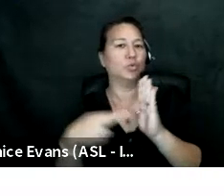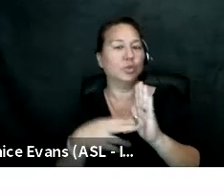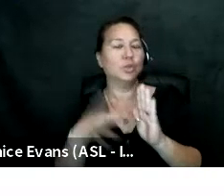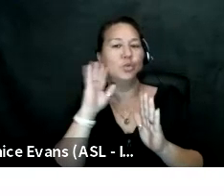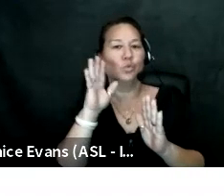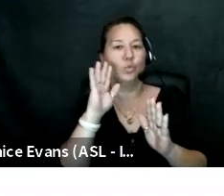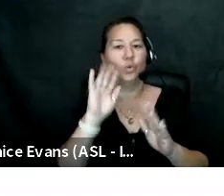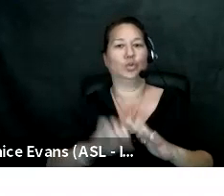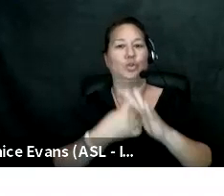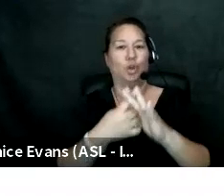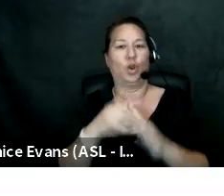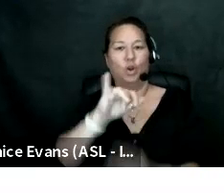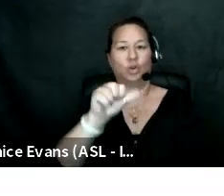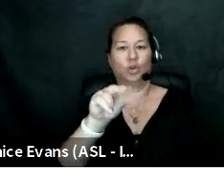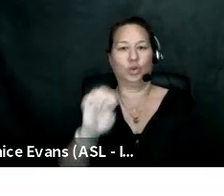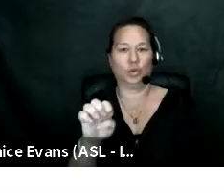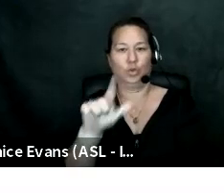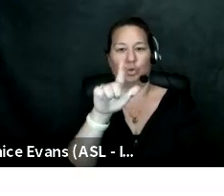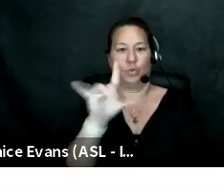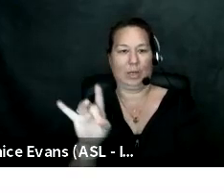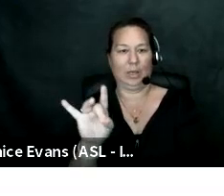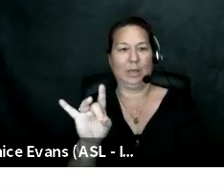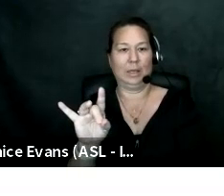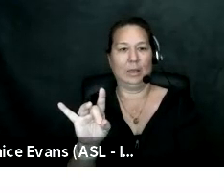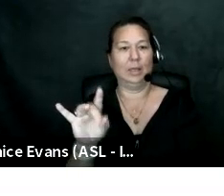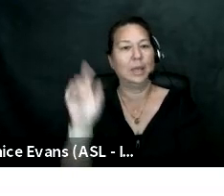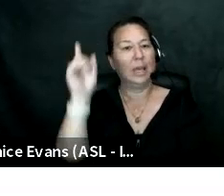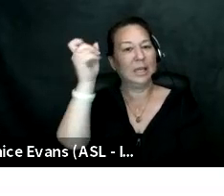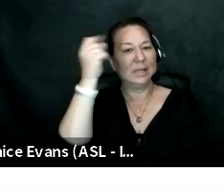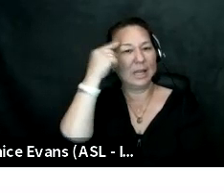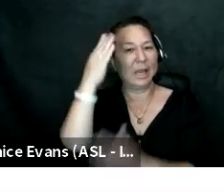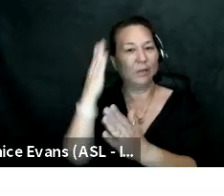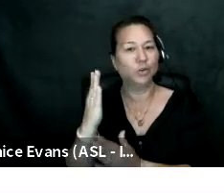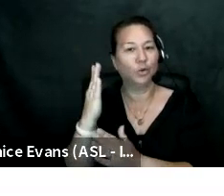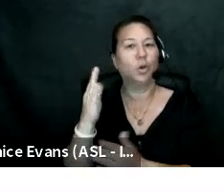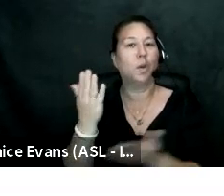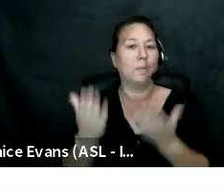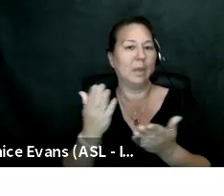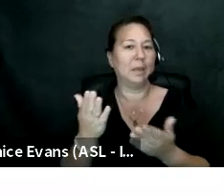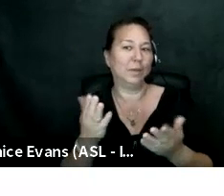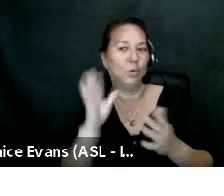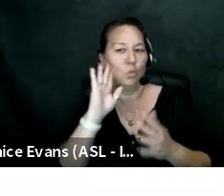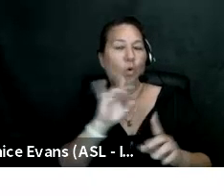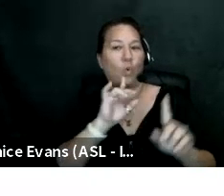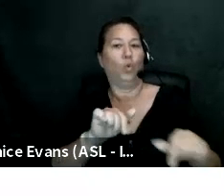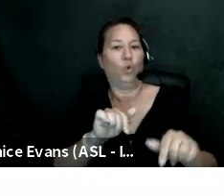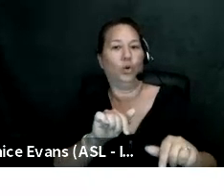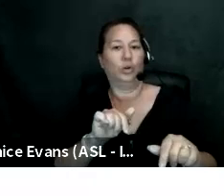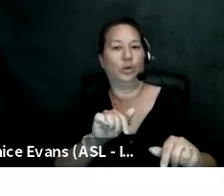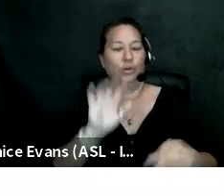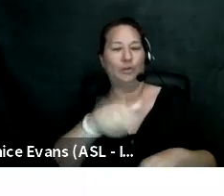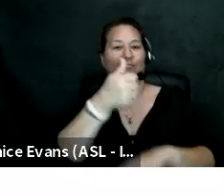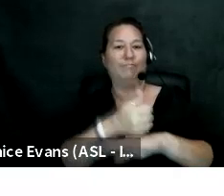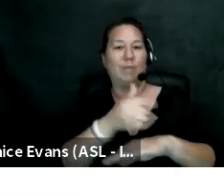28th. The governor may issue an executive order to implement this sooner, but until